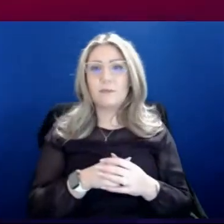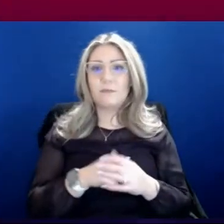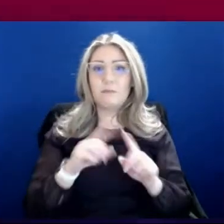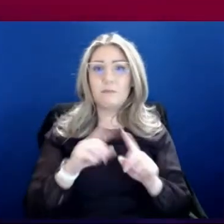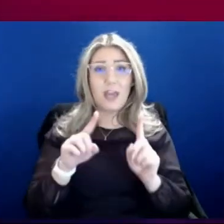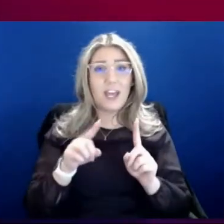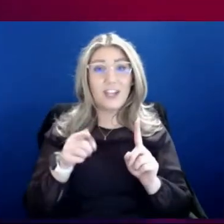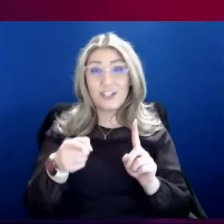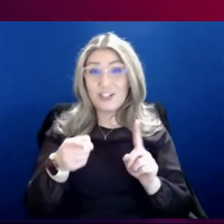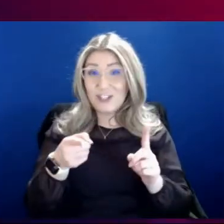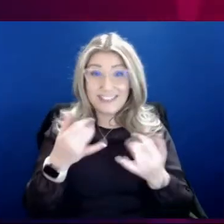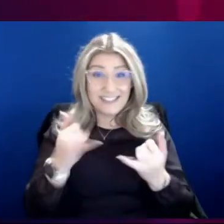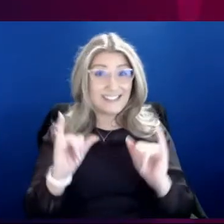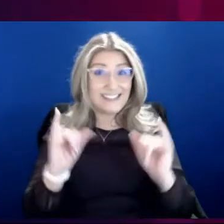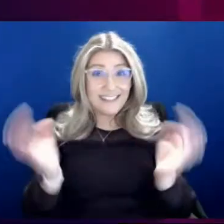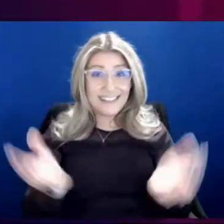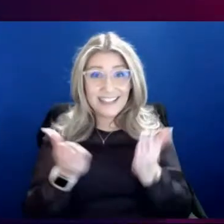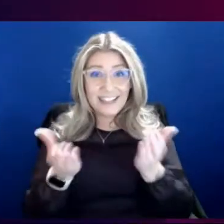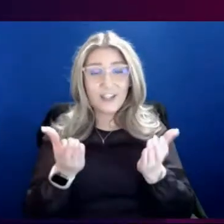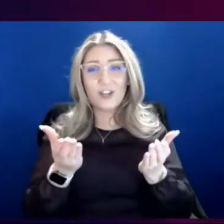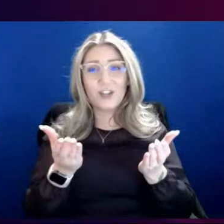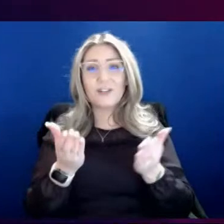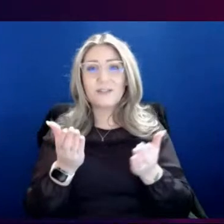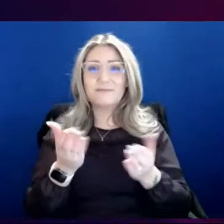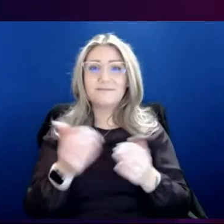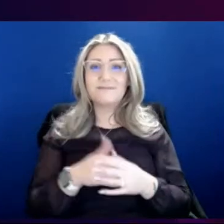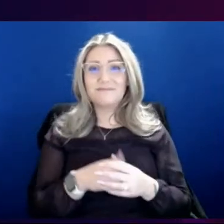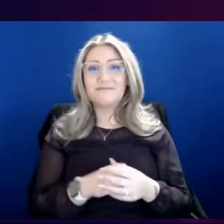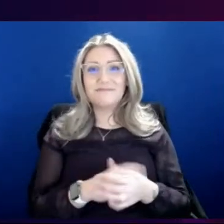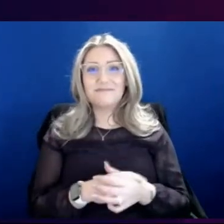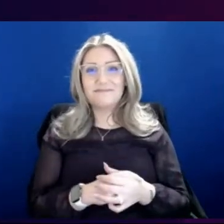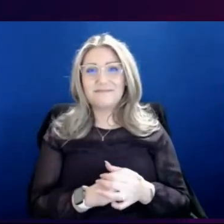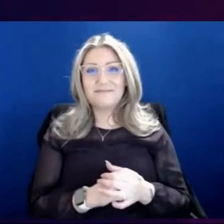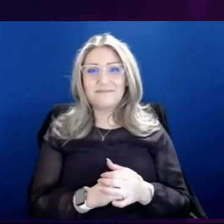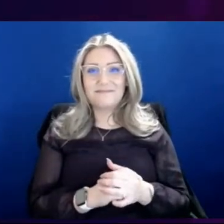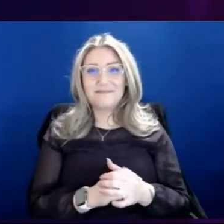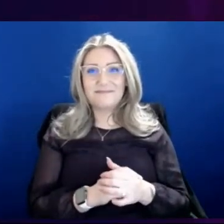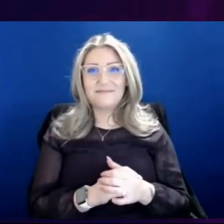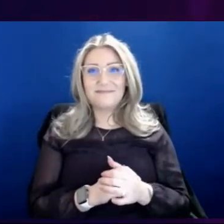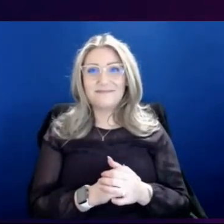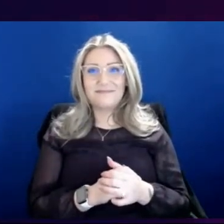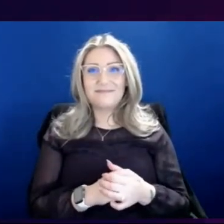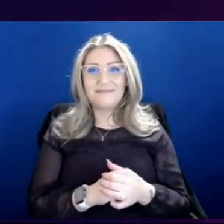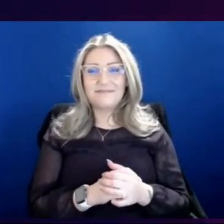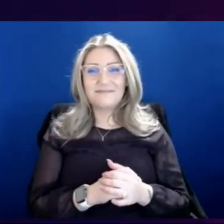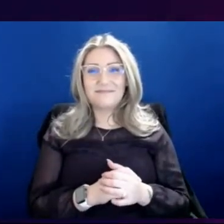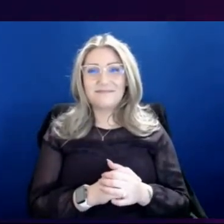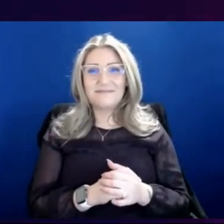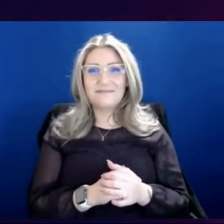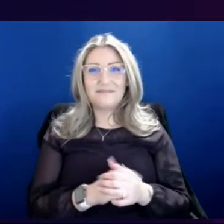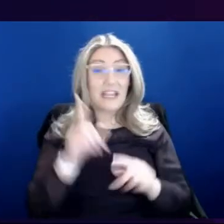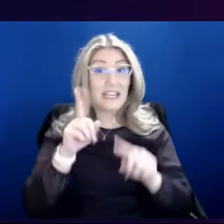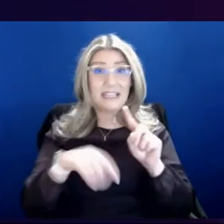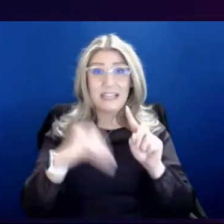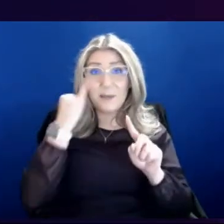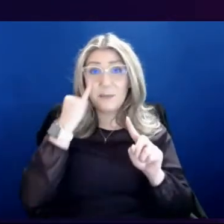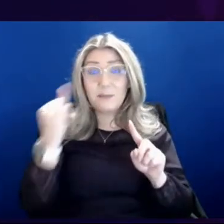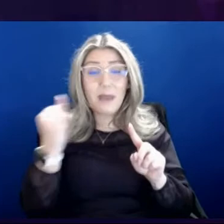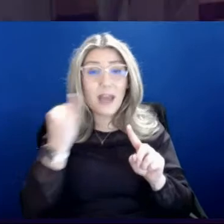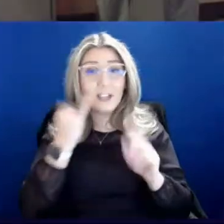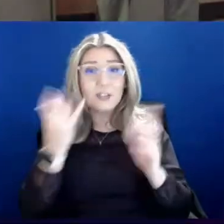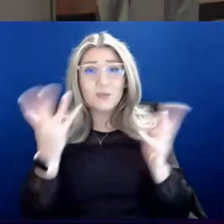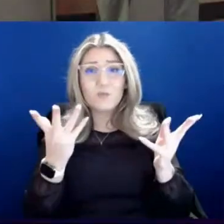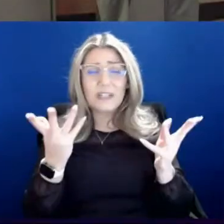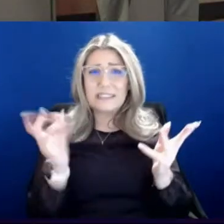still here. Like I can't imagine what that's like for a child to hear that.